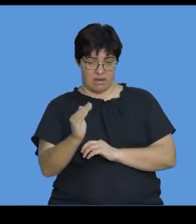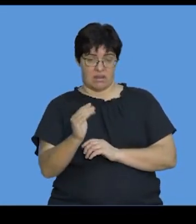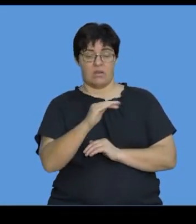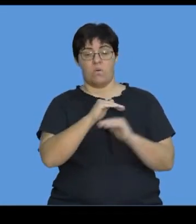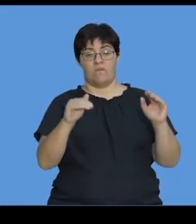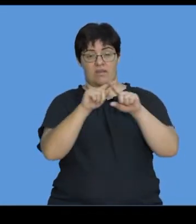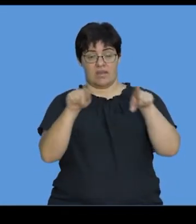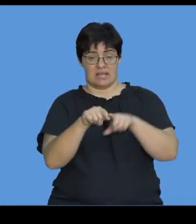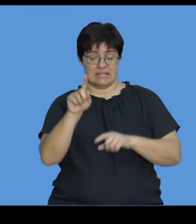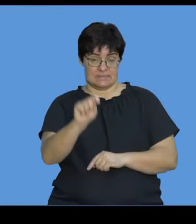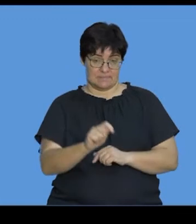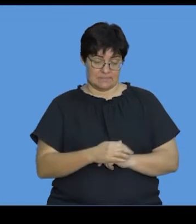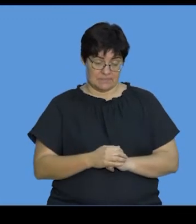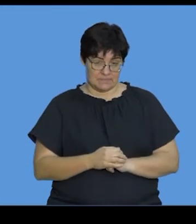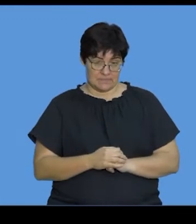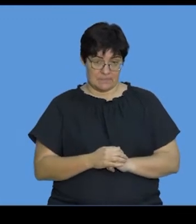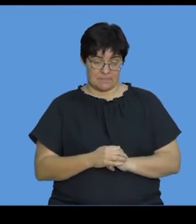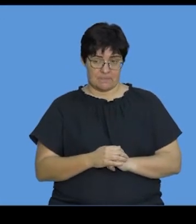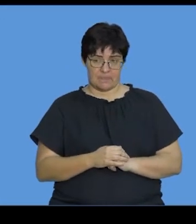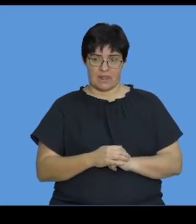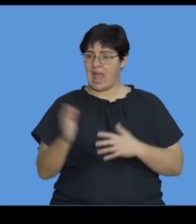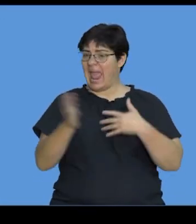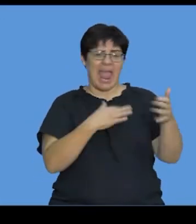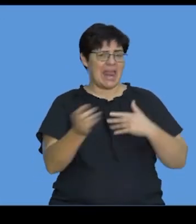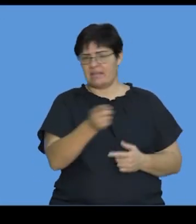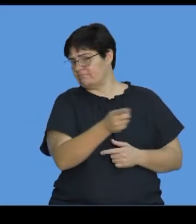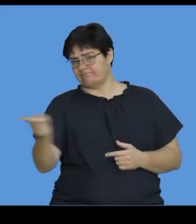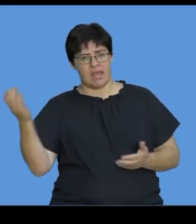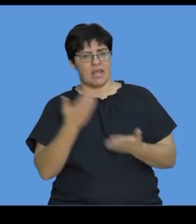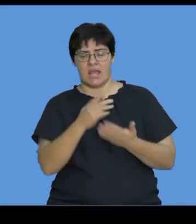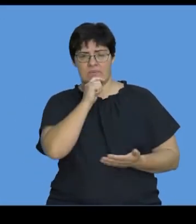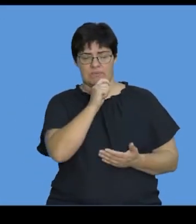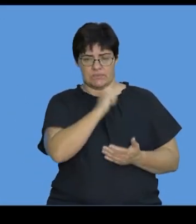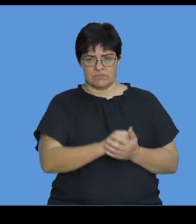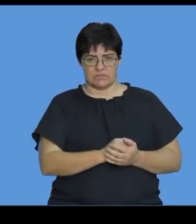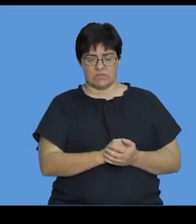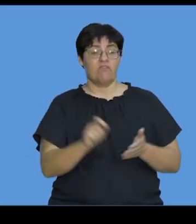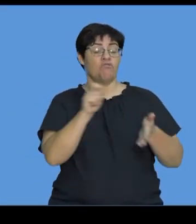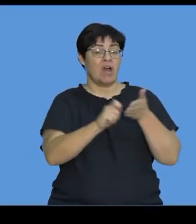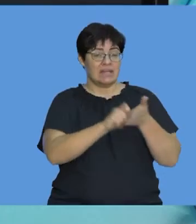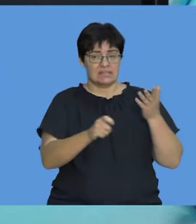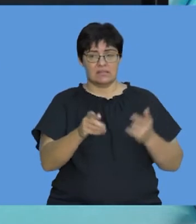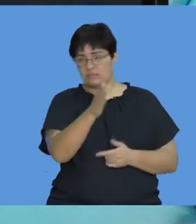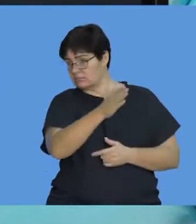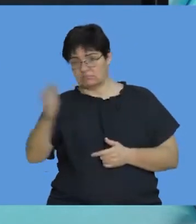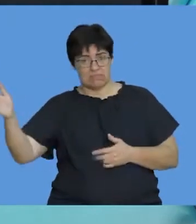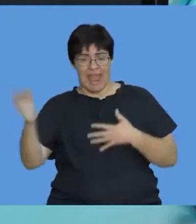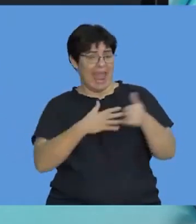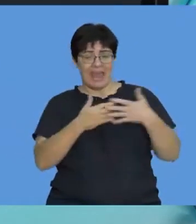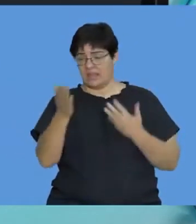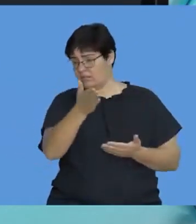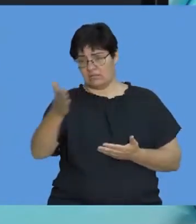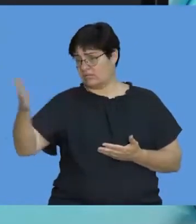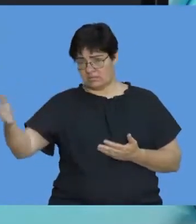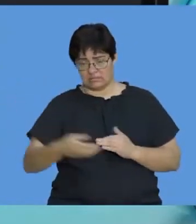time. Okay? You can use any one of those equations. So when you write this down, you can write down